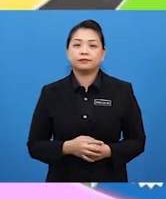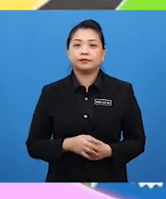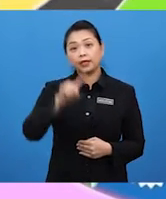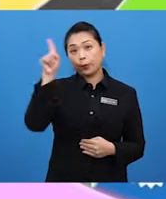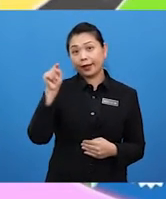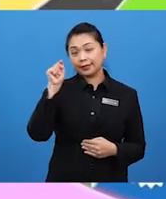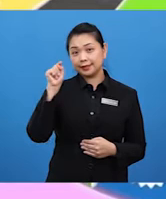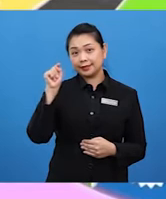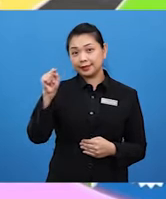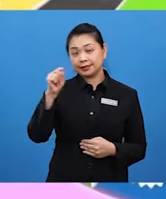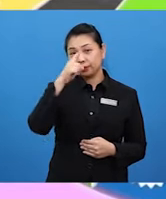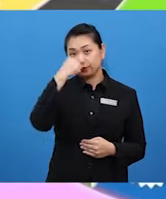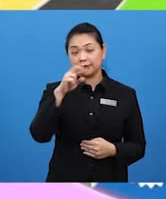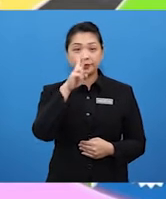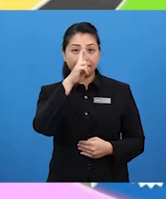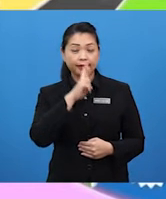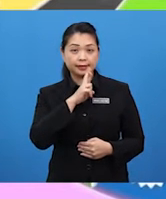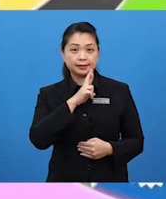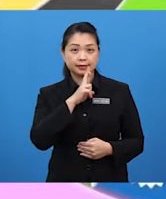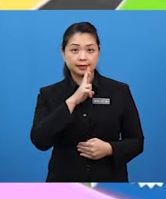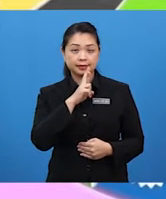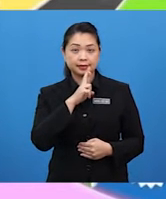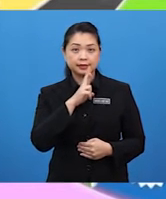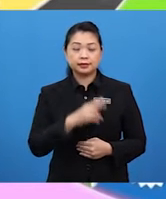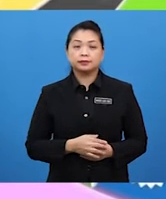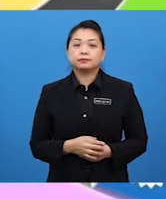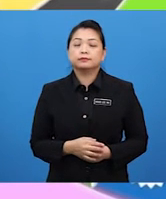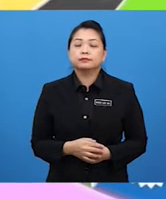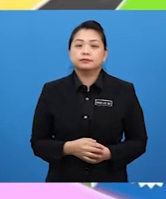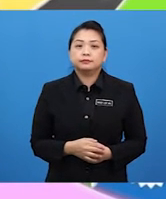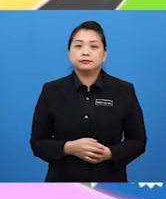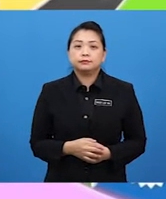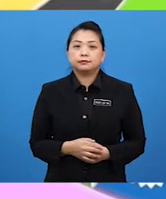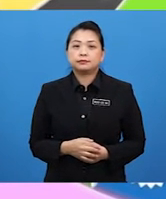The question for the red card is,